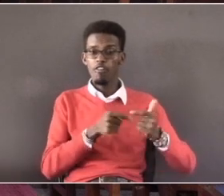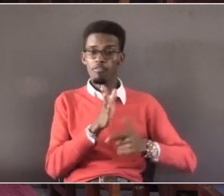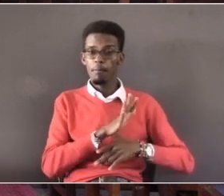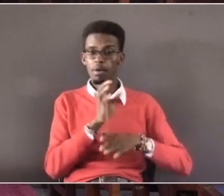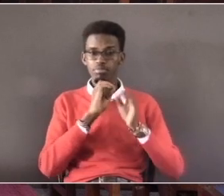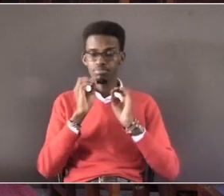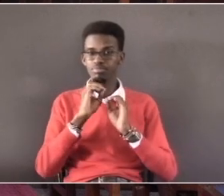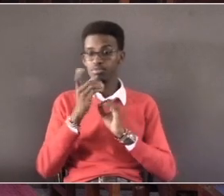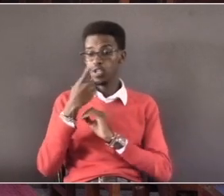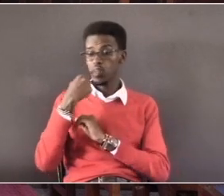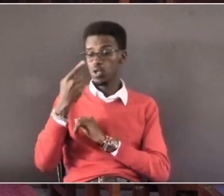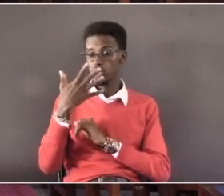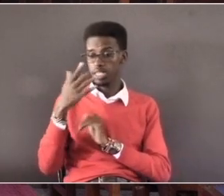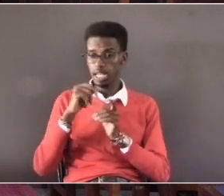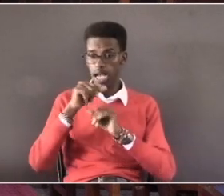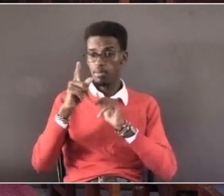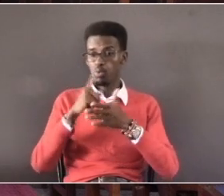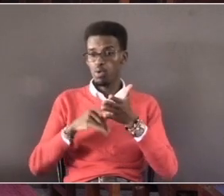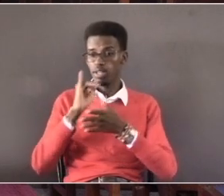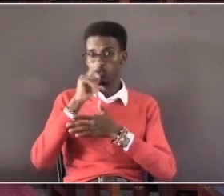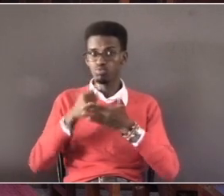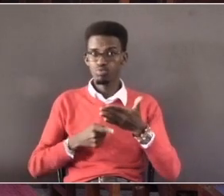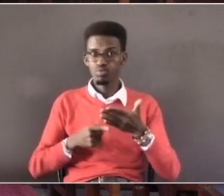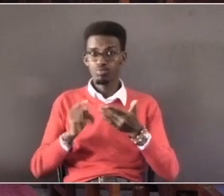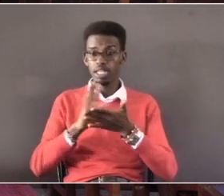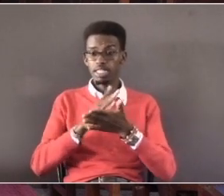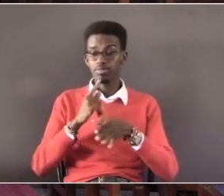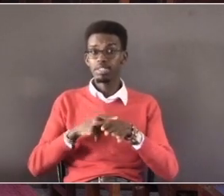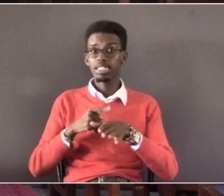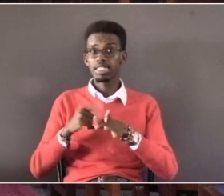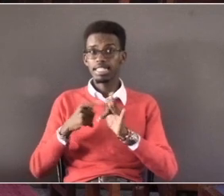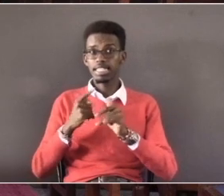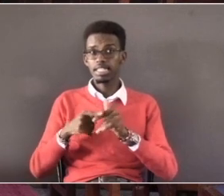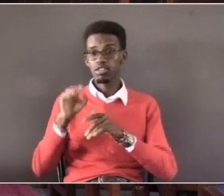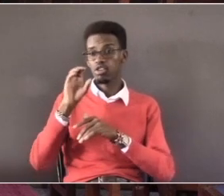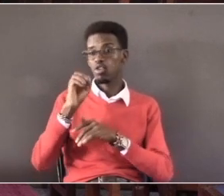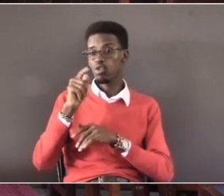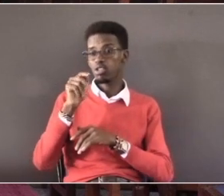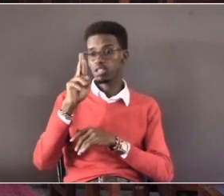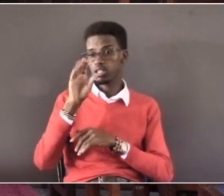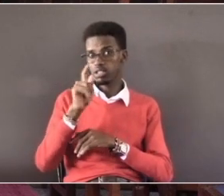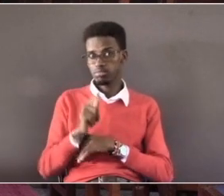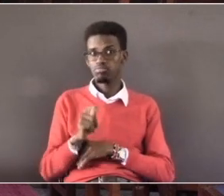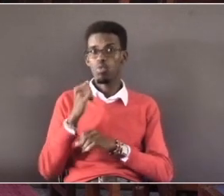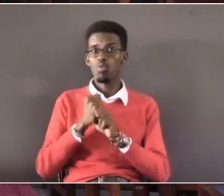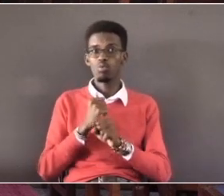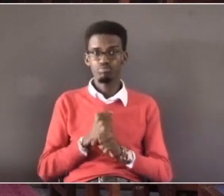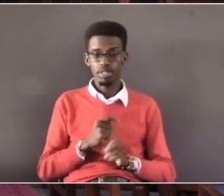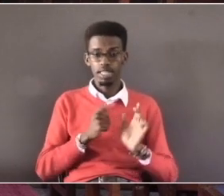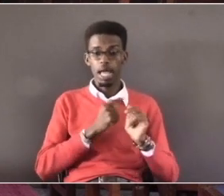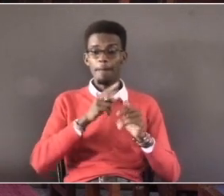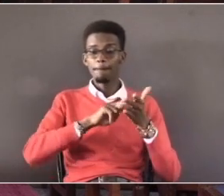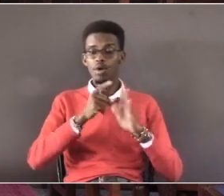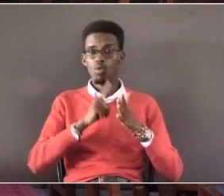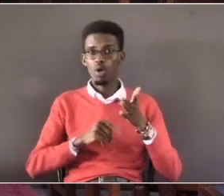back. So the thing about it is, sometimes a contract could work. Sometimes it means